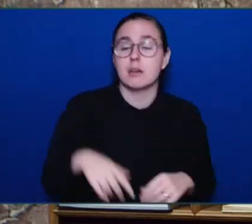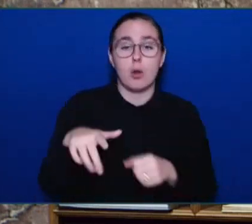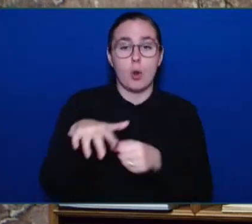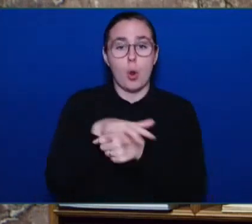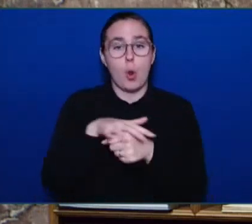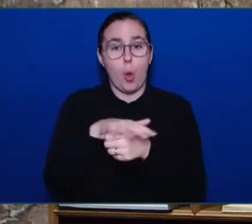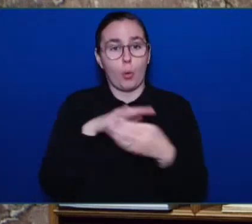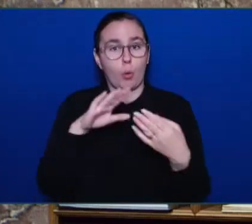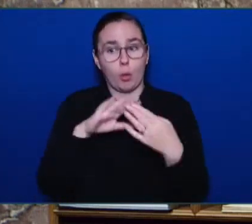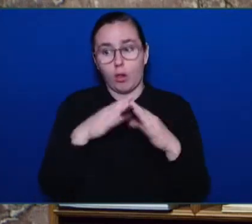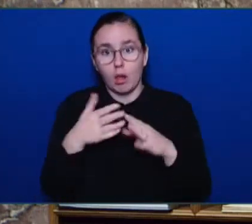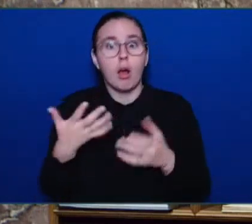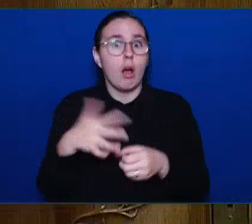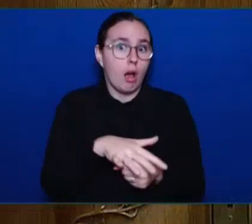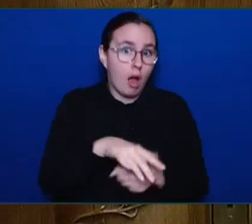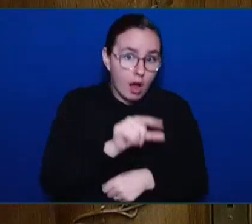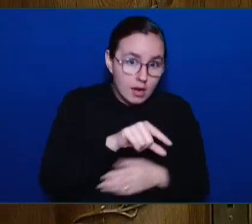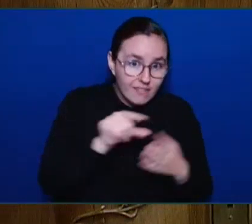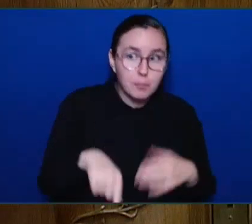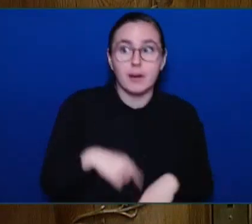Honourable Speaker.